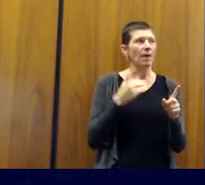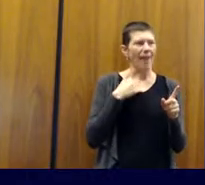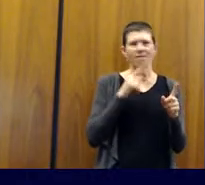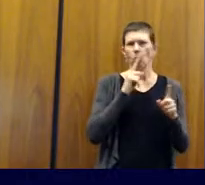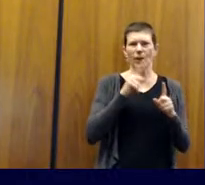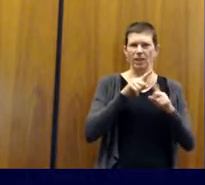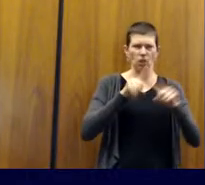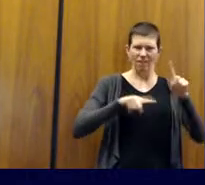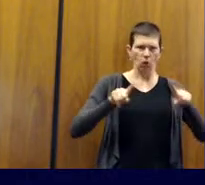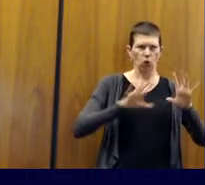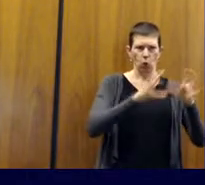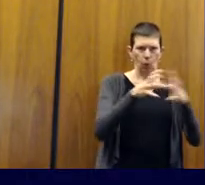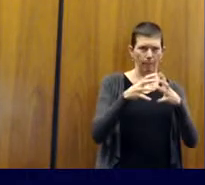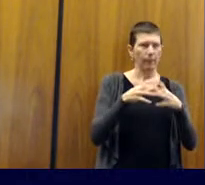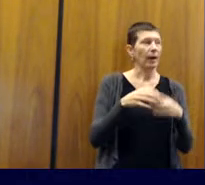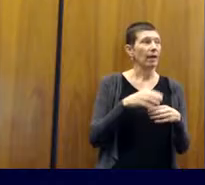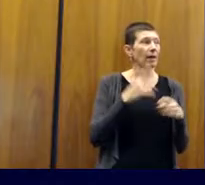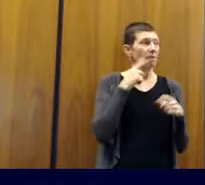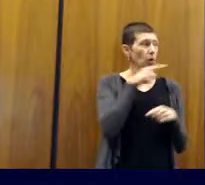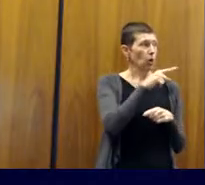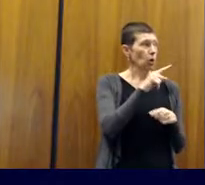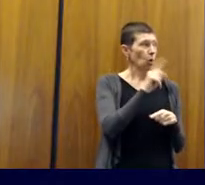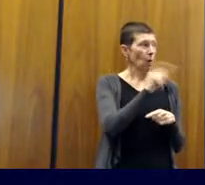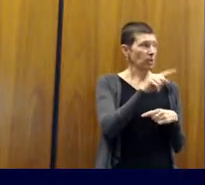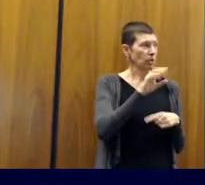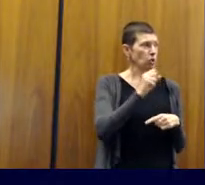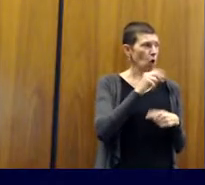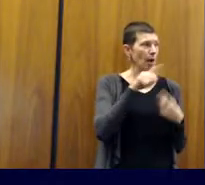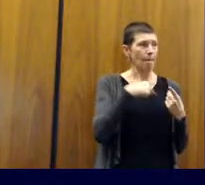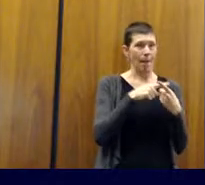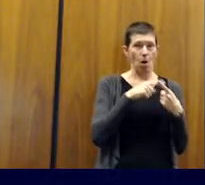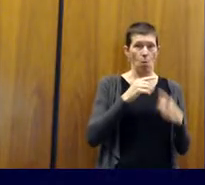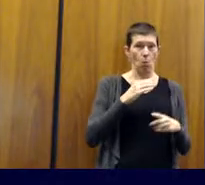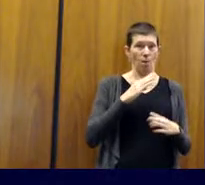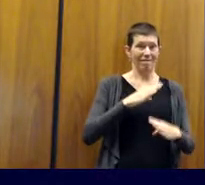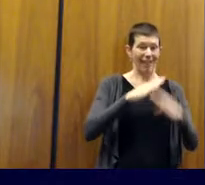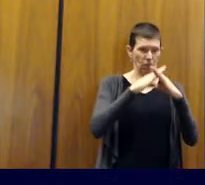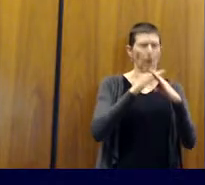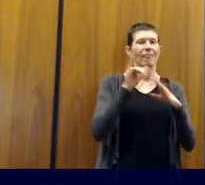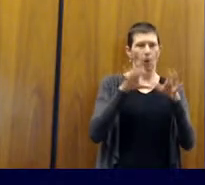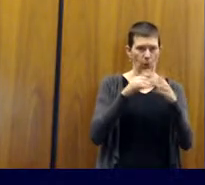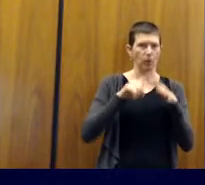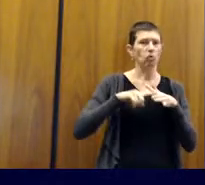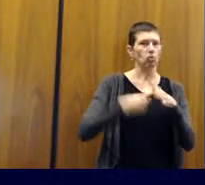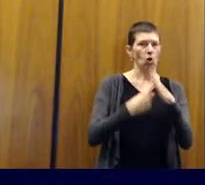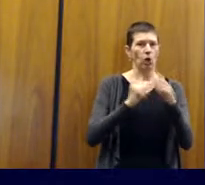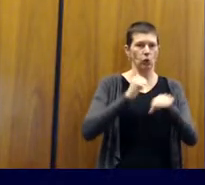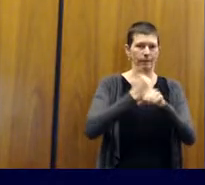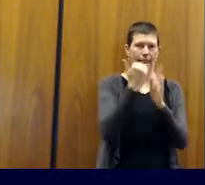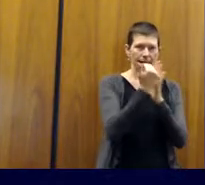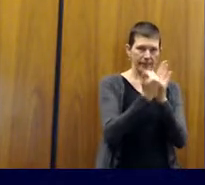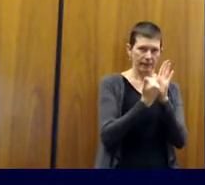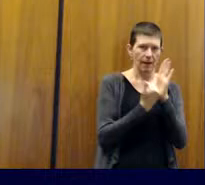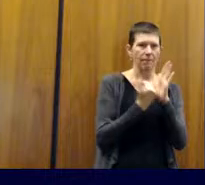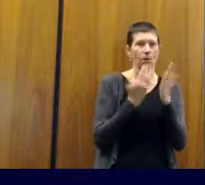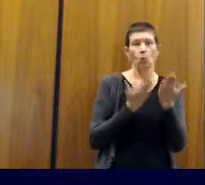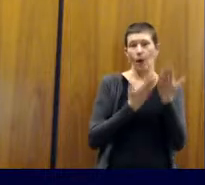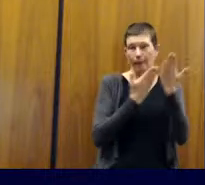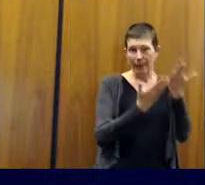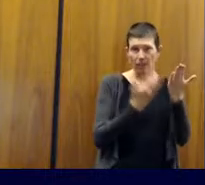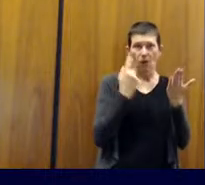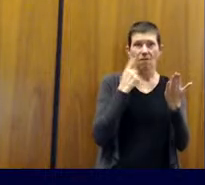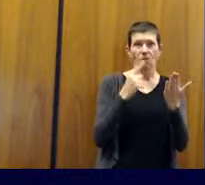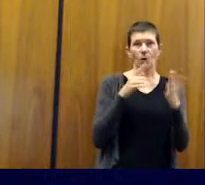group. And then to your question, Sean, on the prevention side, the group is starting to put together a list of recommendations